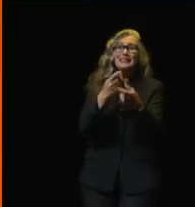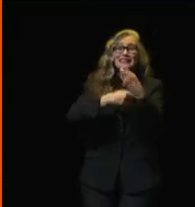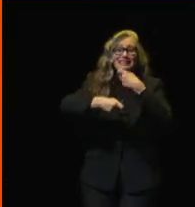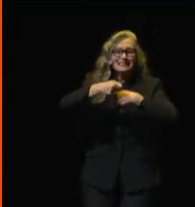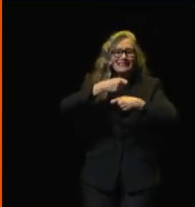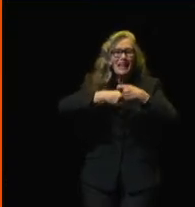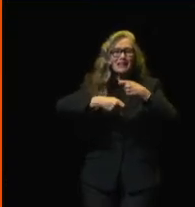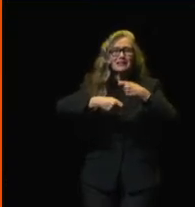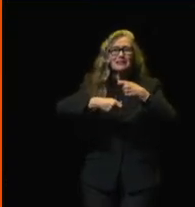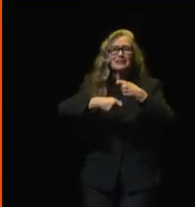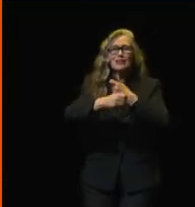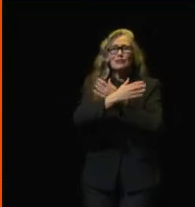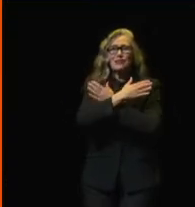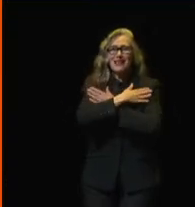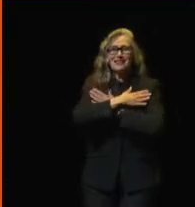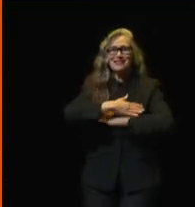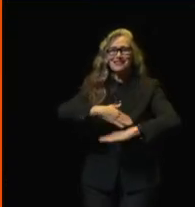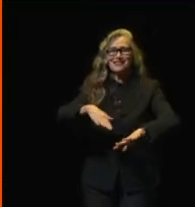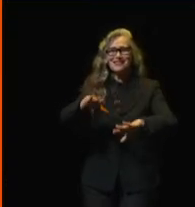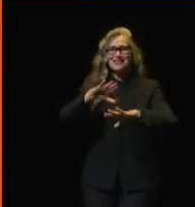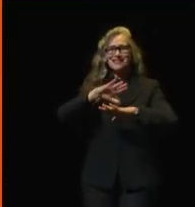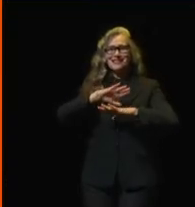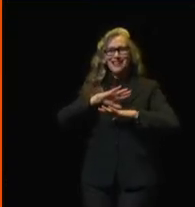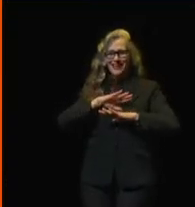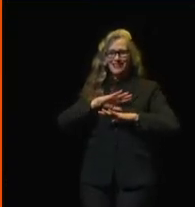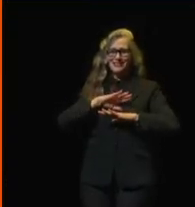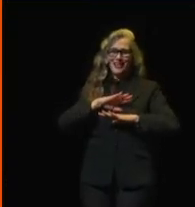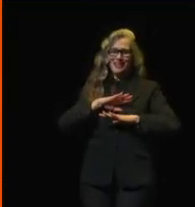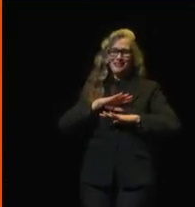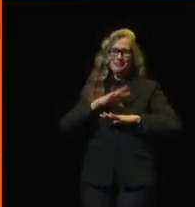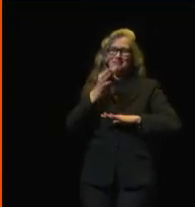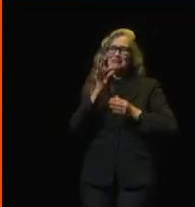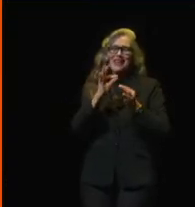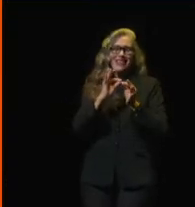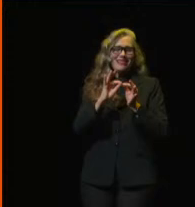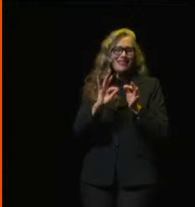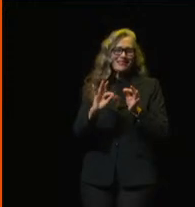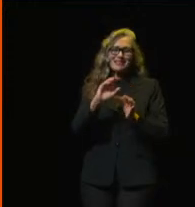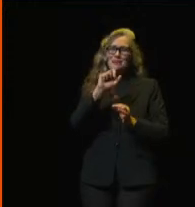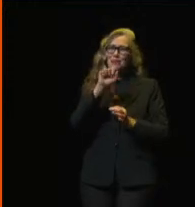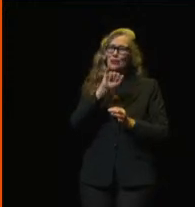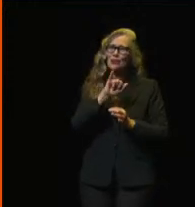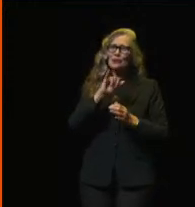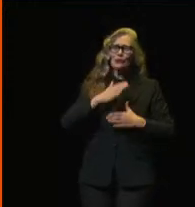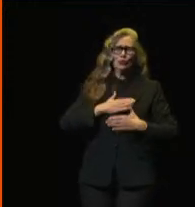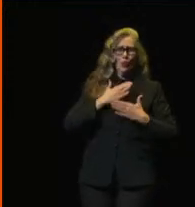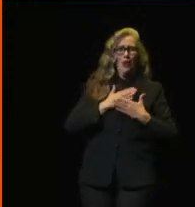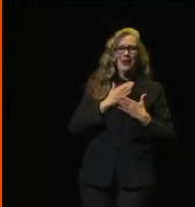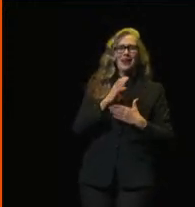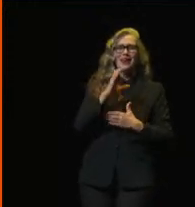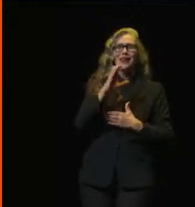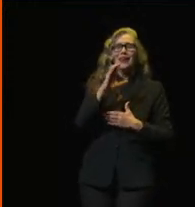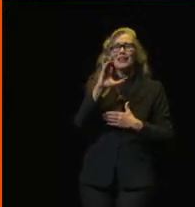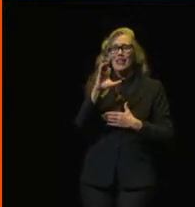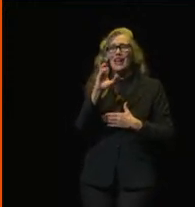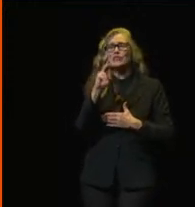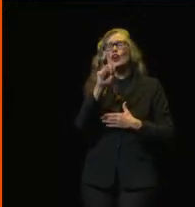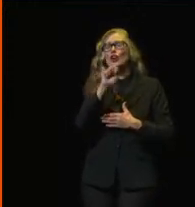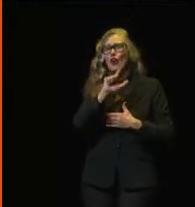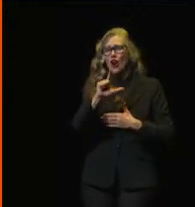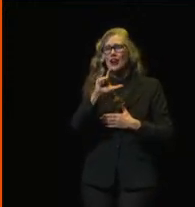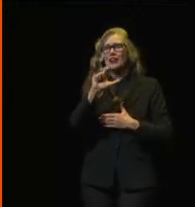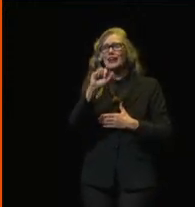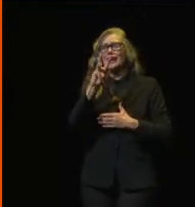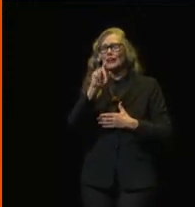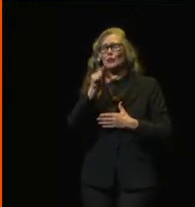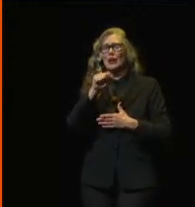I will treasure forever the simple joy that Carl and Willow brought to Ady when they climbed into his lap and snuggled with him. And my dearest hope is that